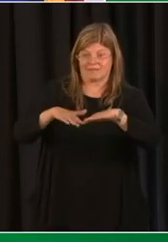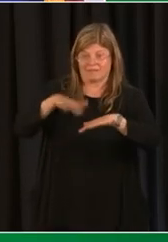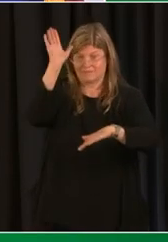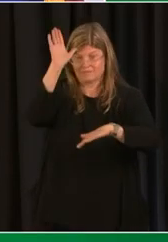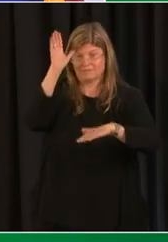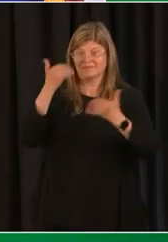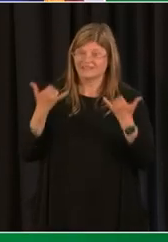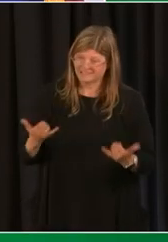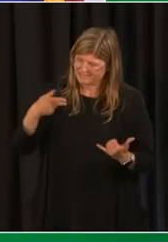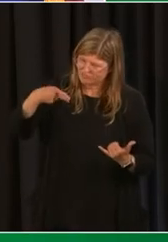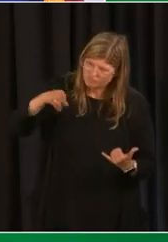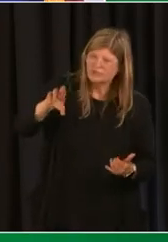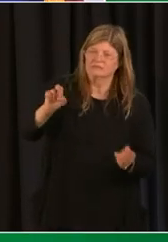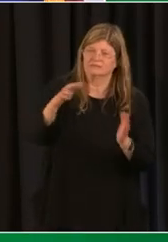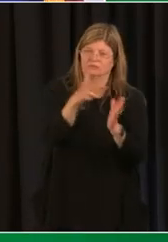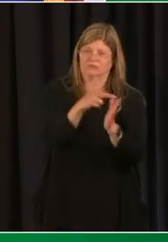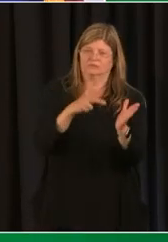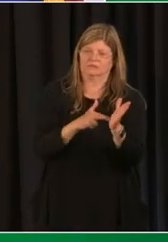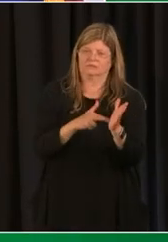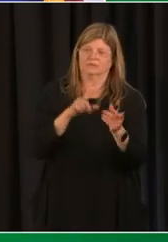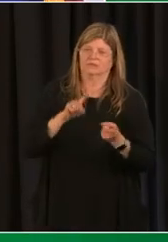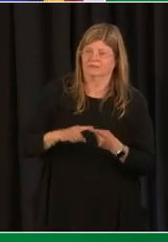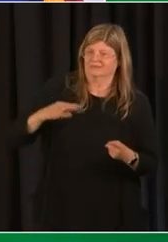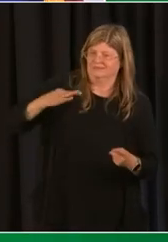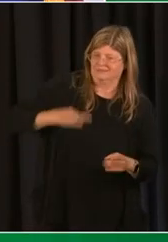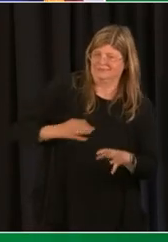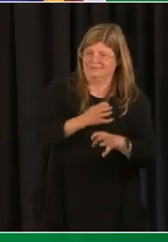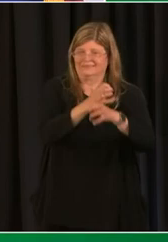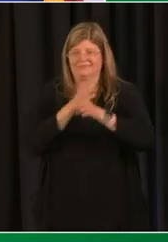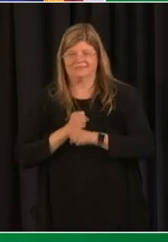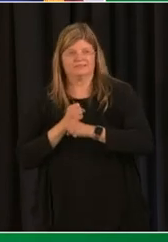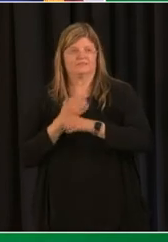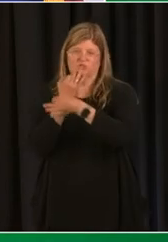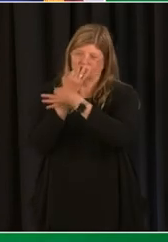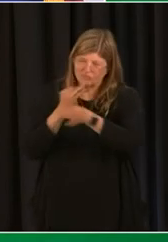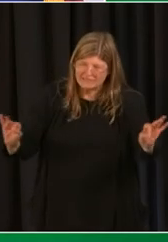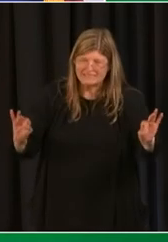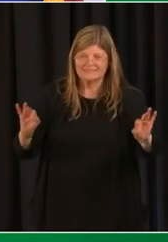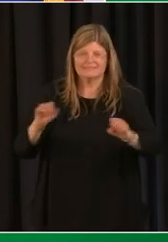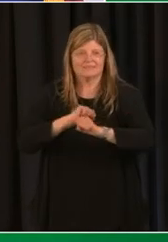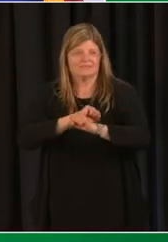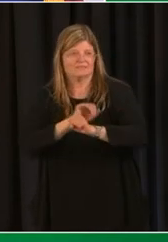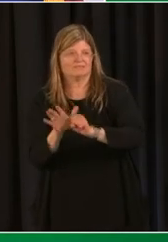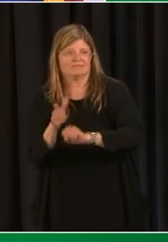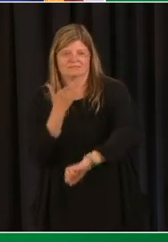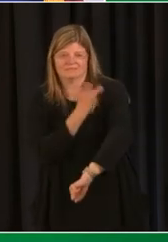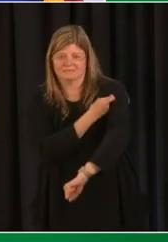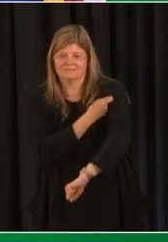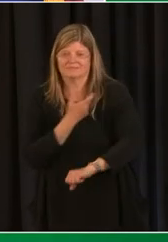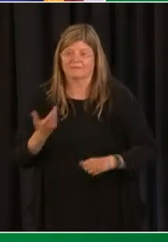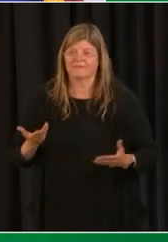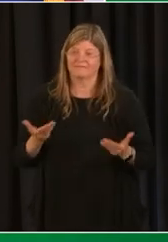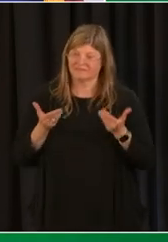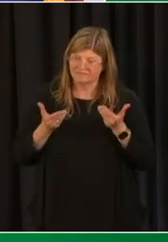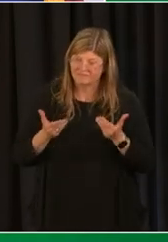now pre-register and now eligible to receive a free COVID-19 vaccine. So go